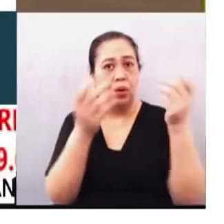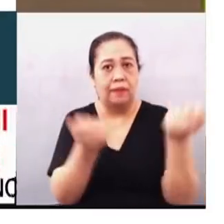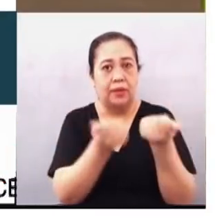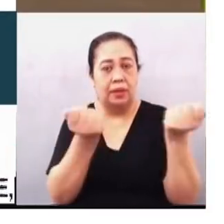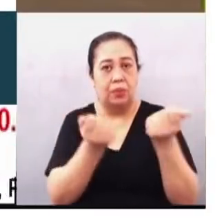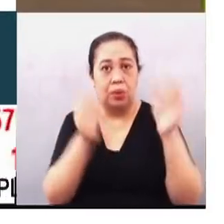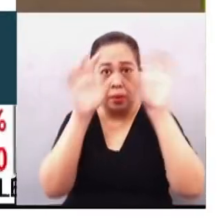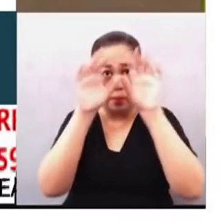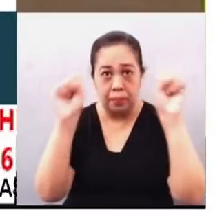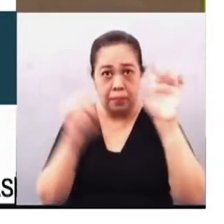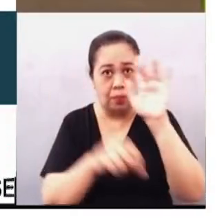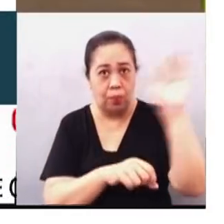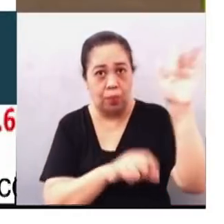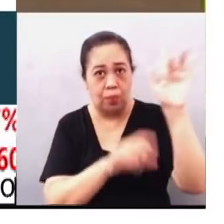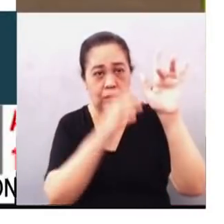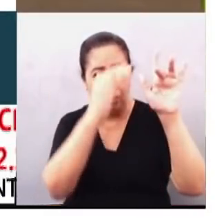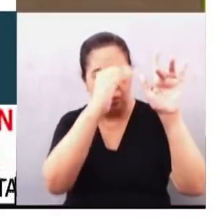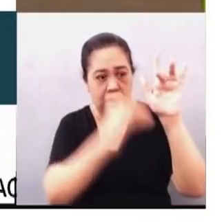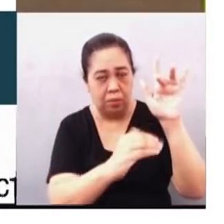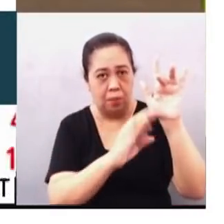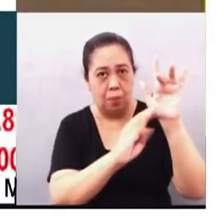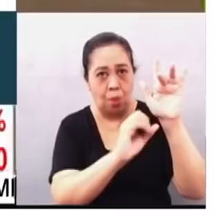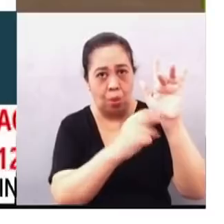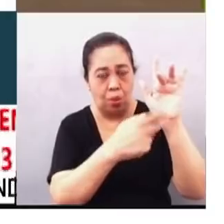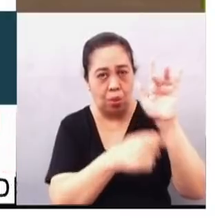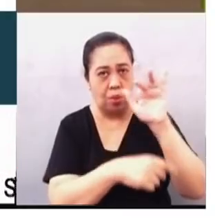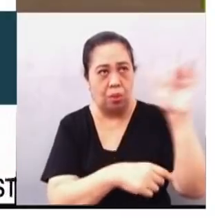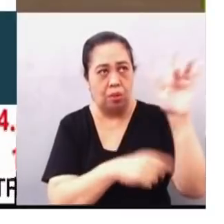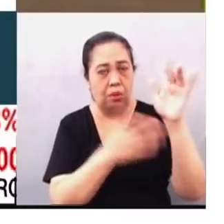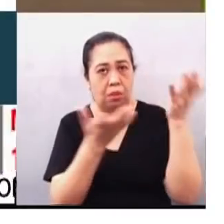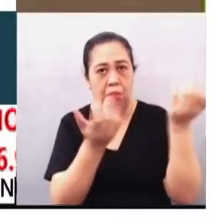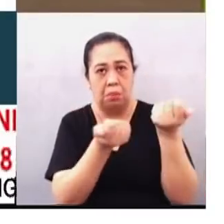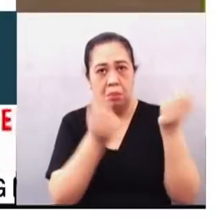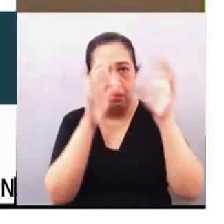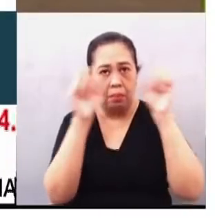presidency, yung standard bearer. And